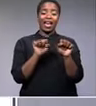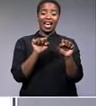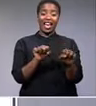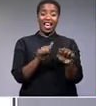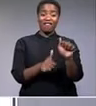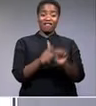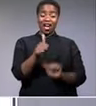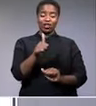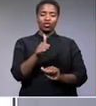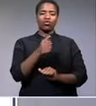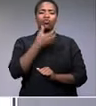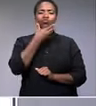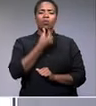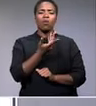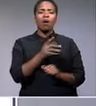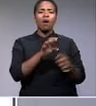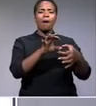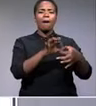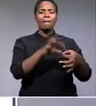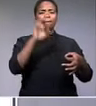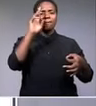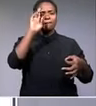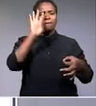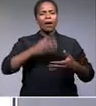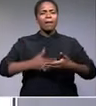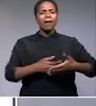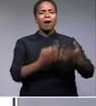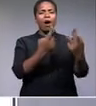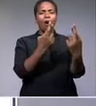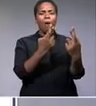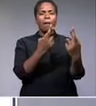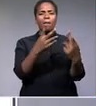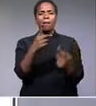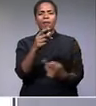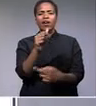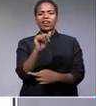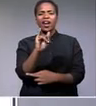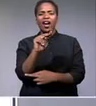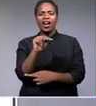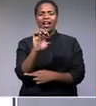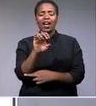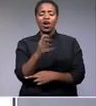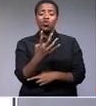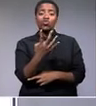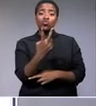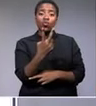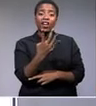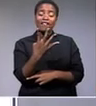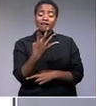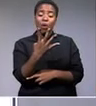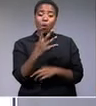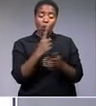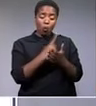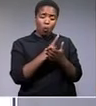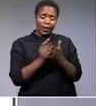first Christmas at home. You might know the name of baby Hope Daniels, born at just 24 weeks, and is considered